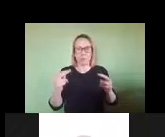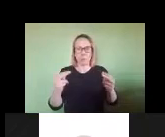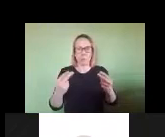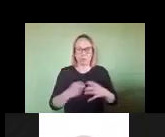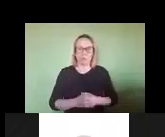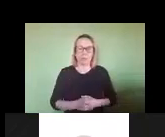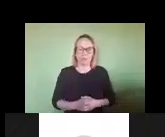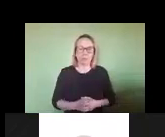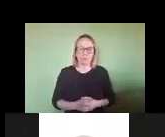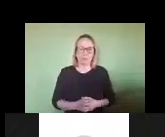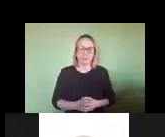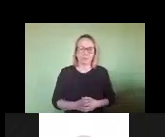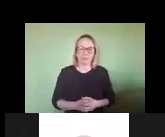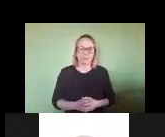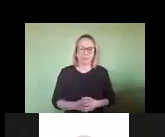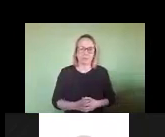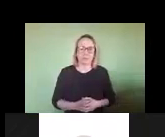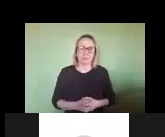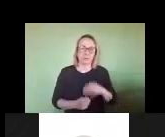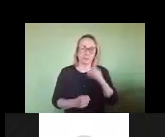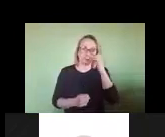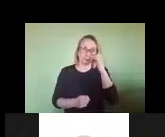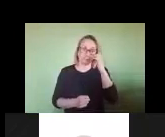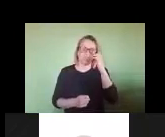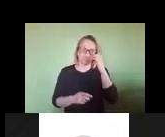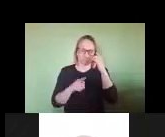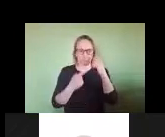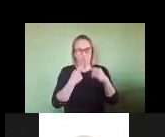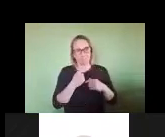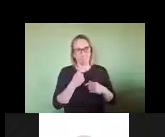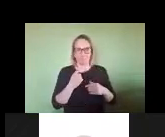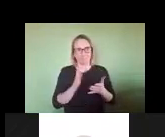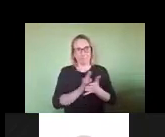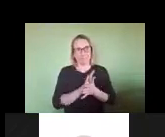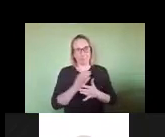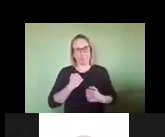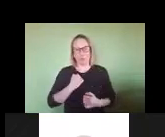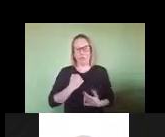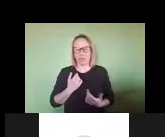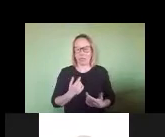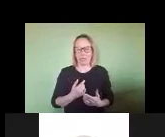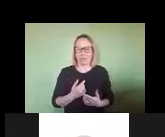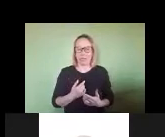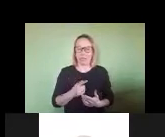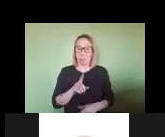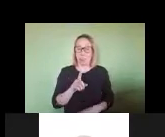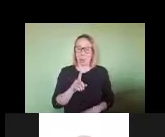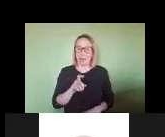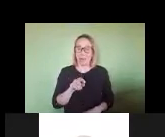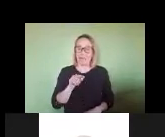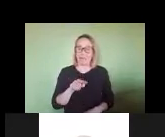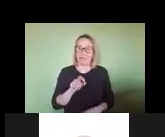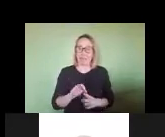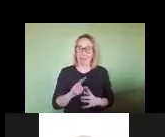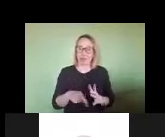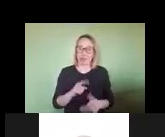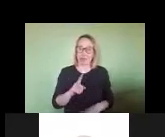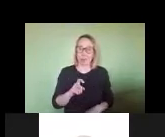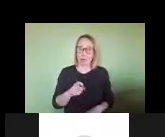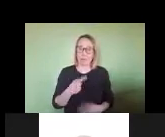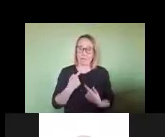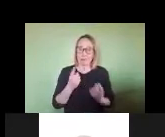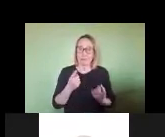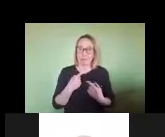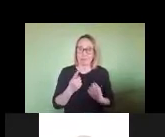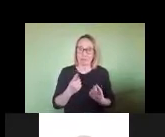that was from Josh and Mary Hill, and he's just wishing a happy birthday. So there was 11 in that project, so there was 11 messages spread out through the thing.